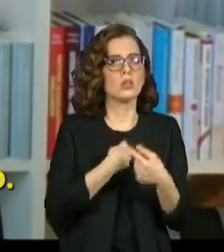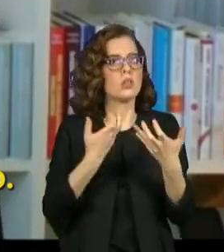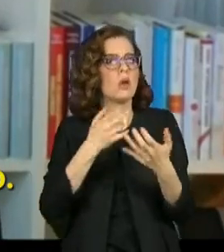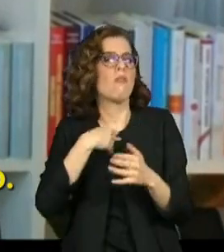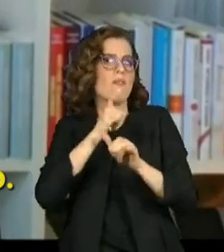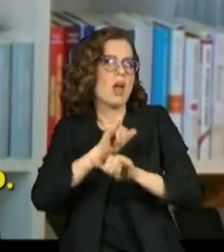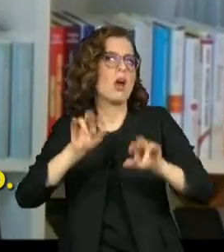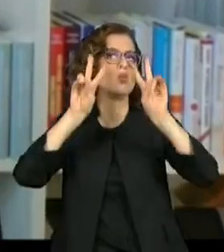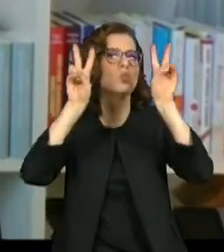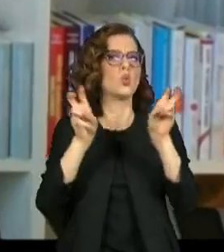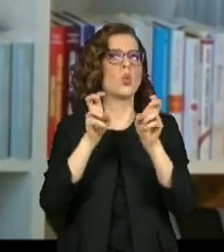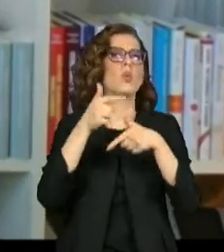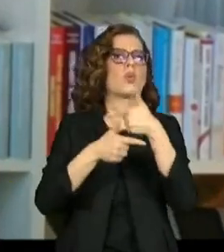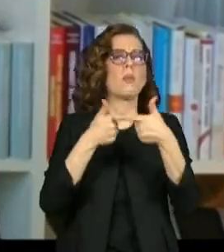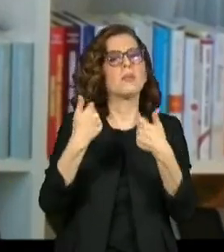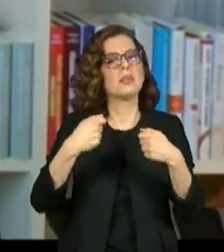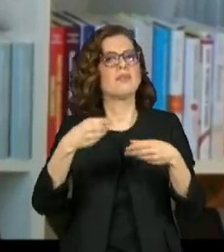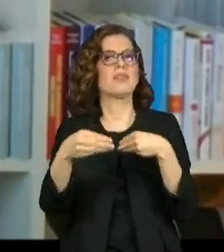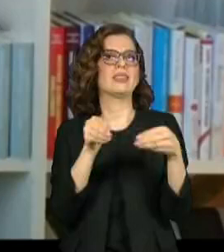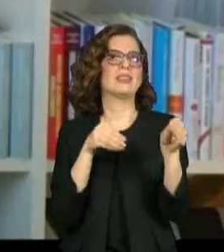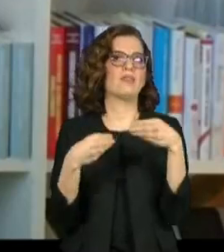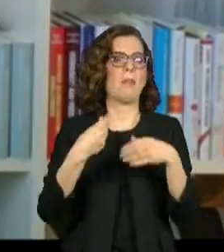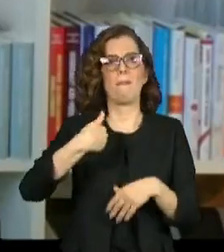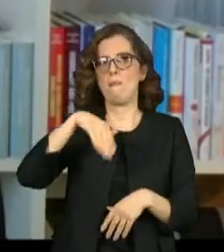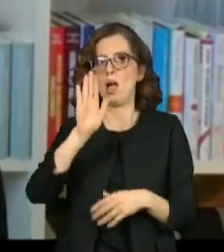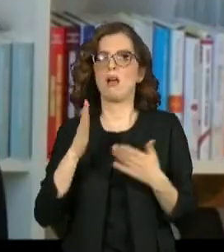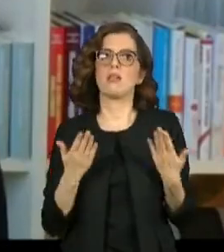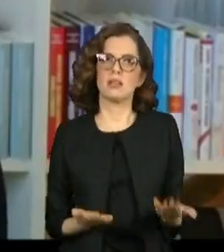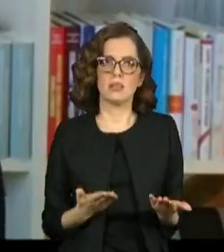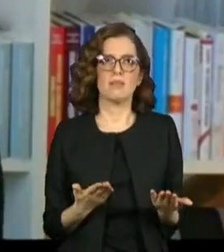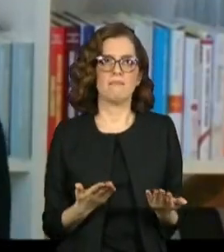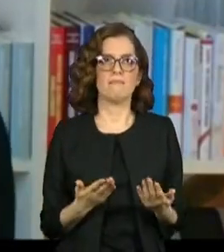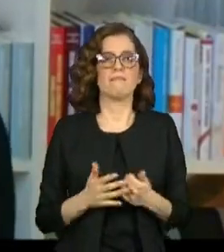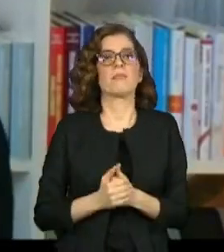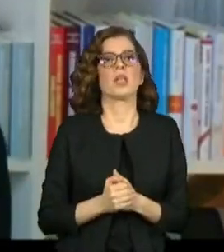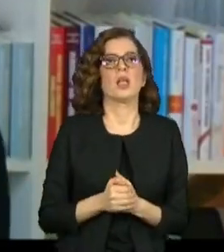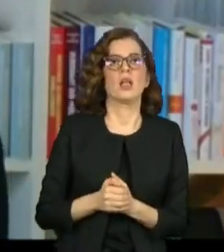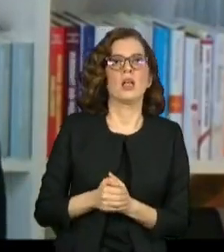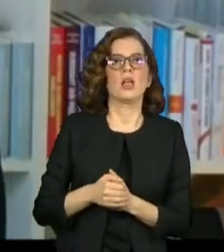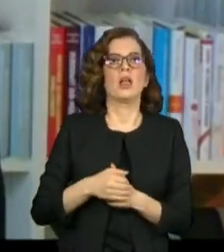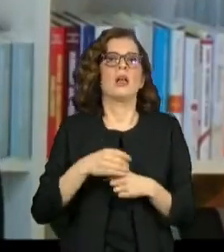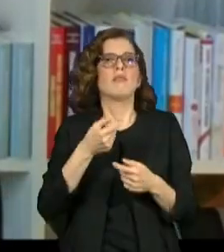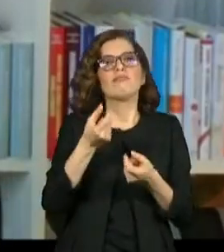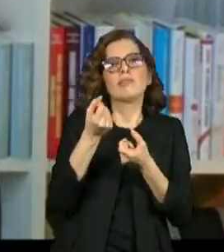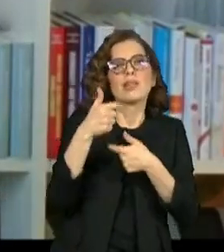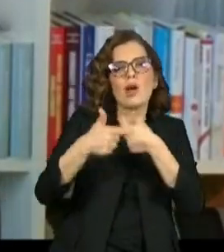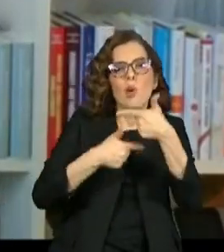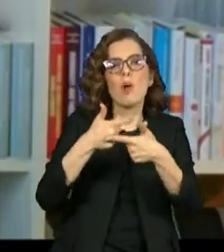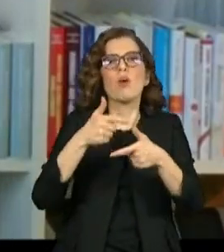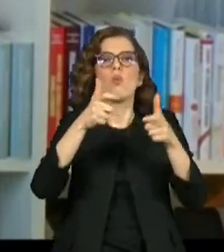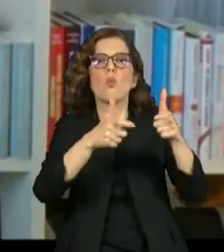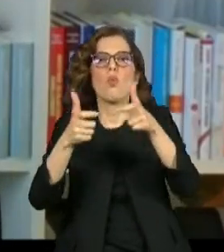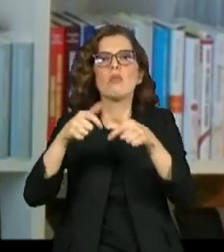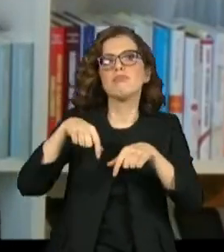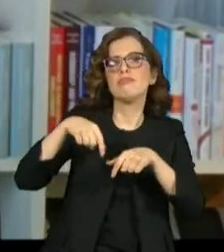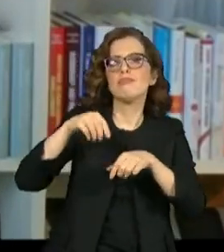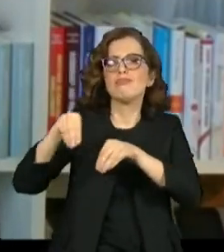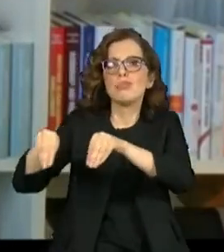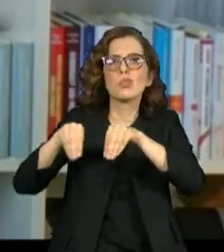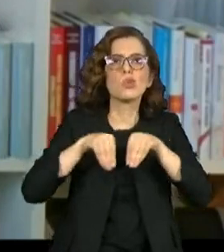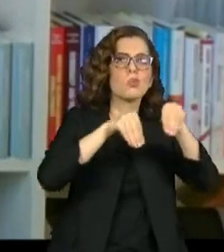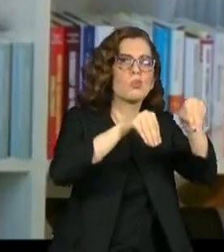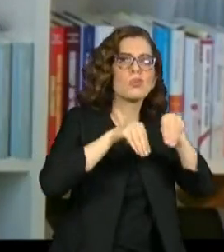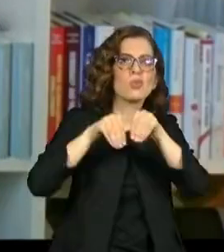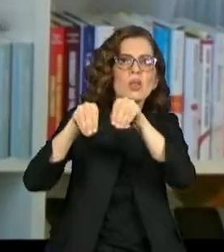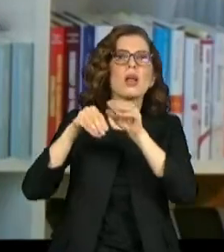how work is changing. Work has become much more flexible. The informal sector has always been very flexible, but even the